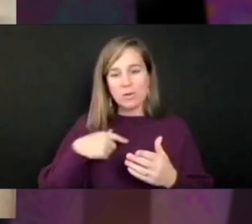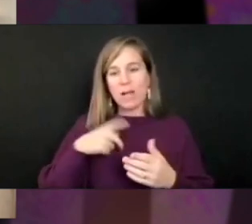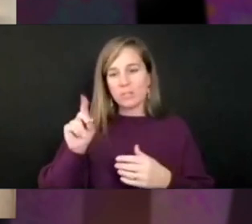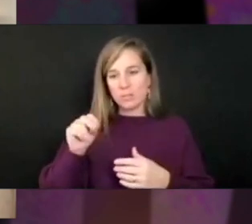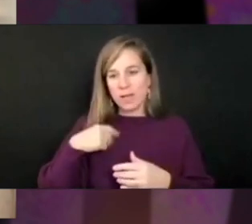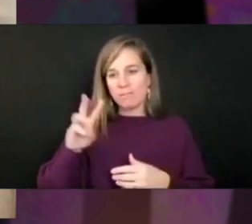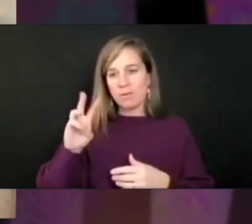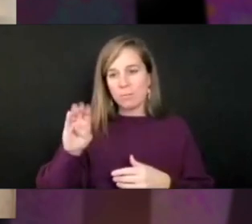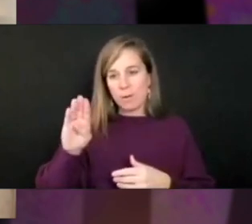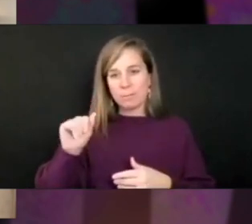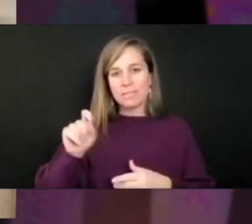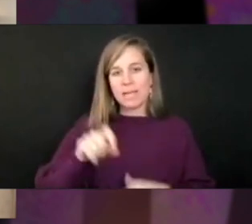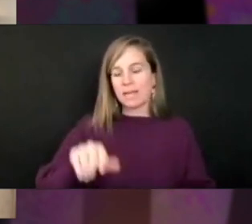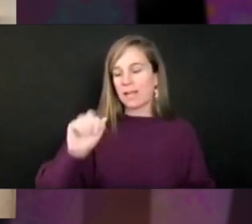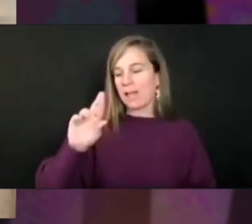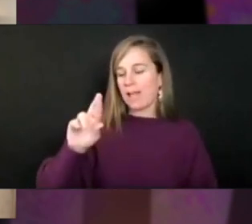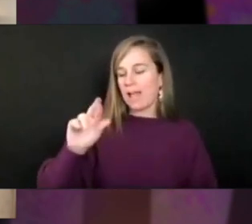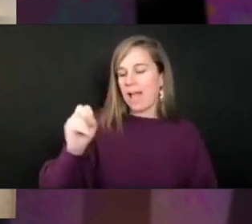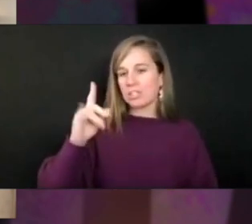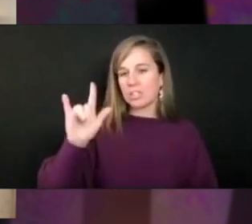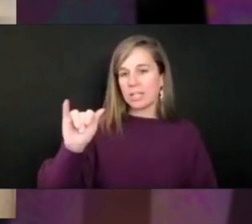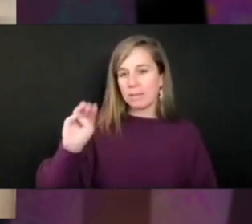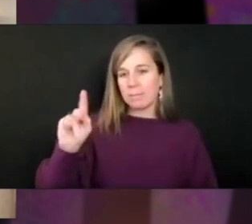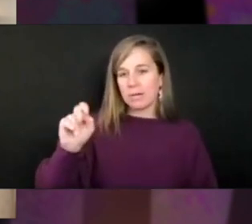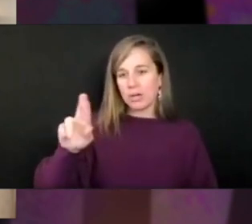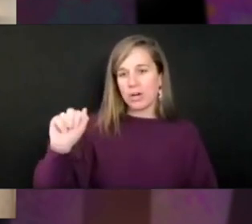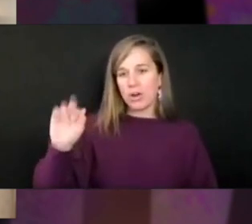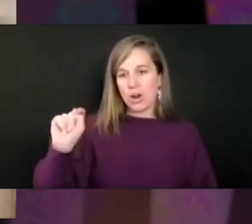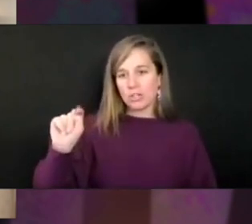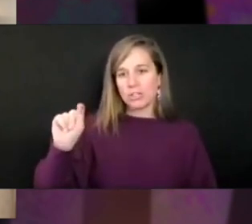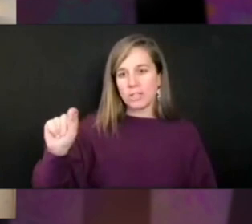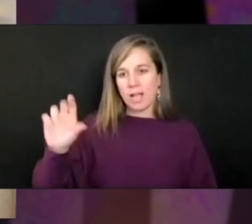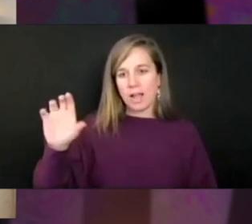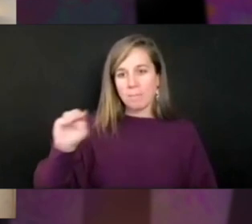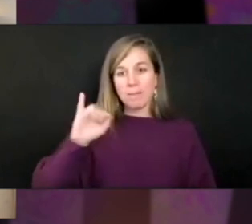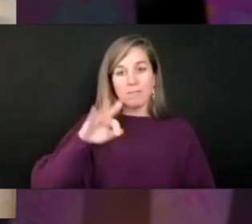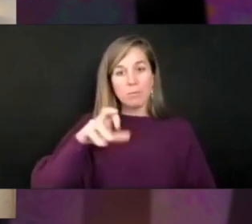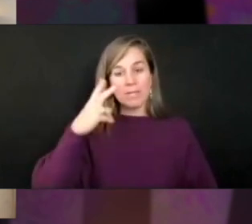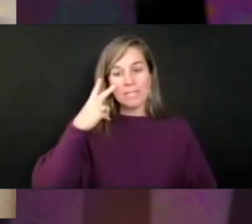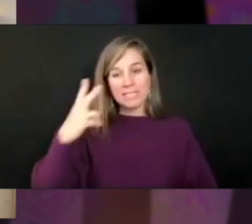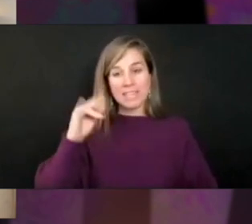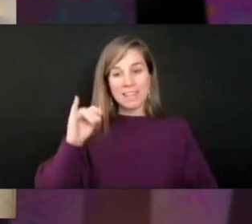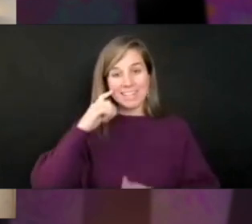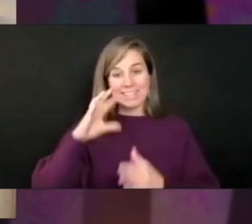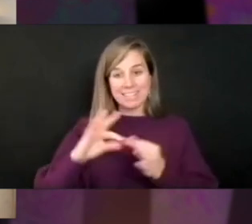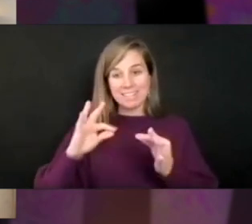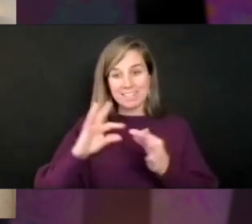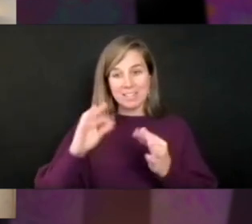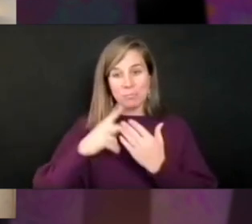It's ashleyminerart.com. And then if you want to see this latest project that we just rolled out, it's